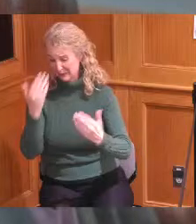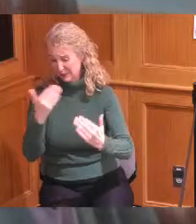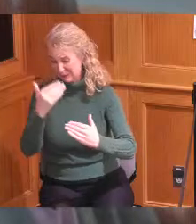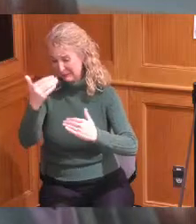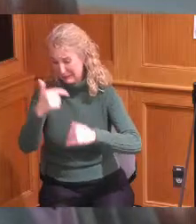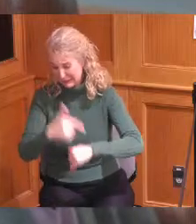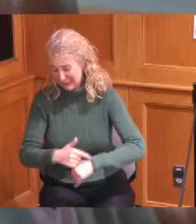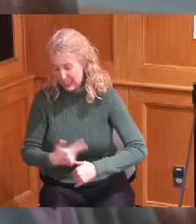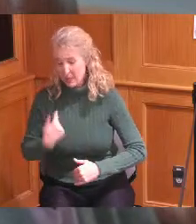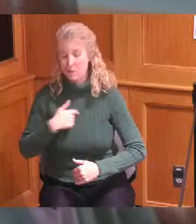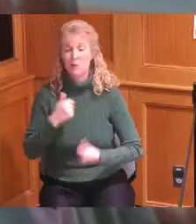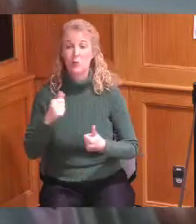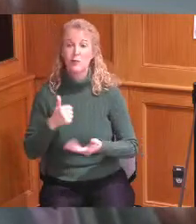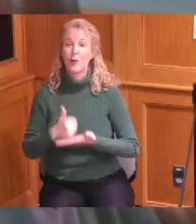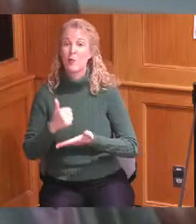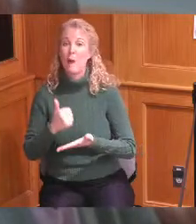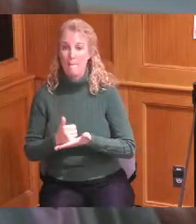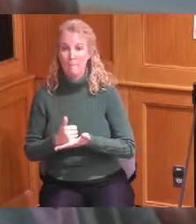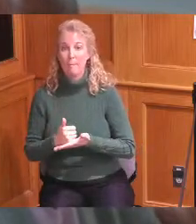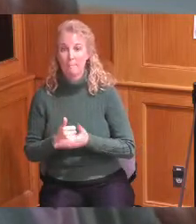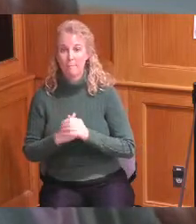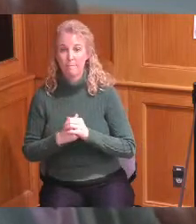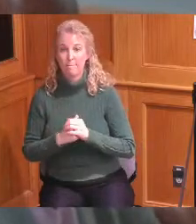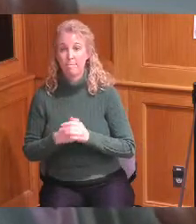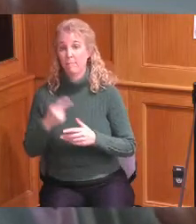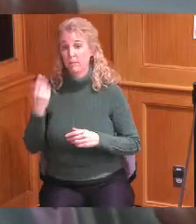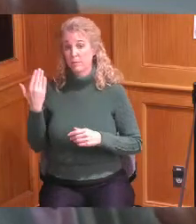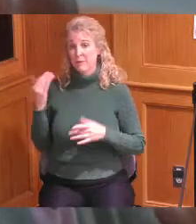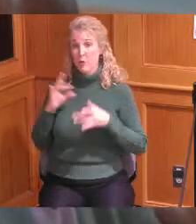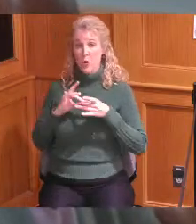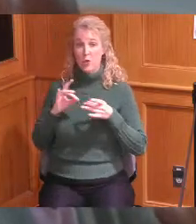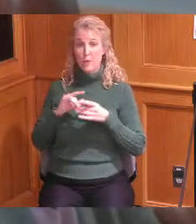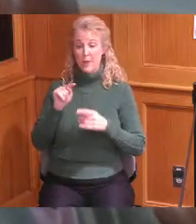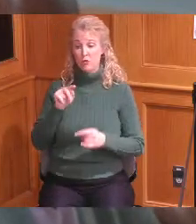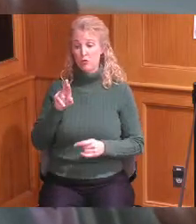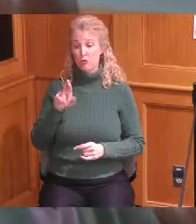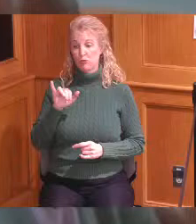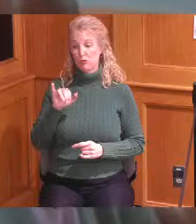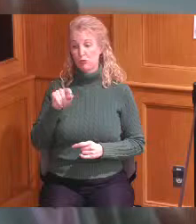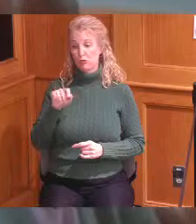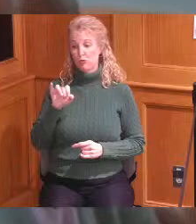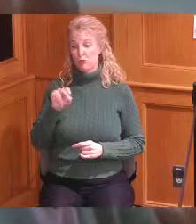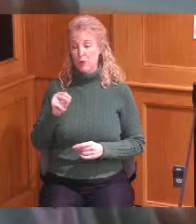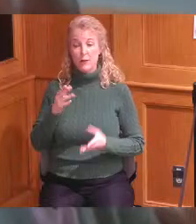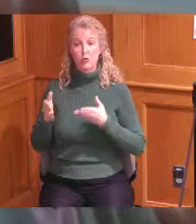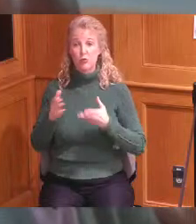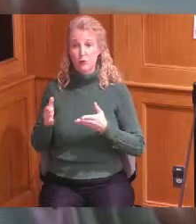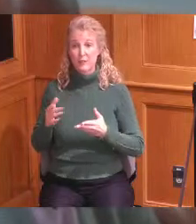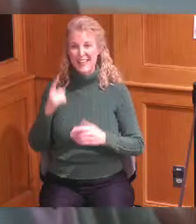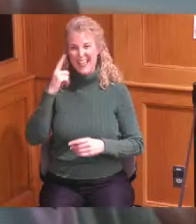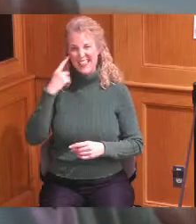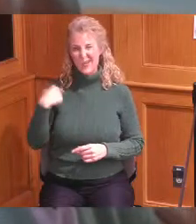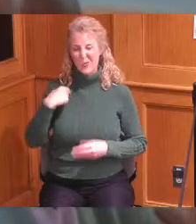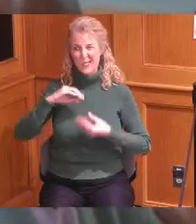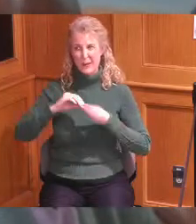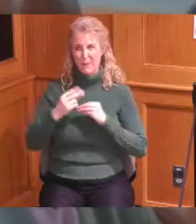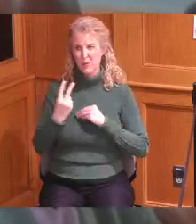we can help them bridge that gap. You mentioned Triton Services, where I think we're the second.